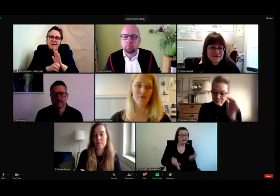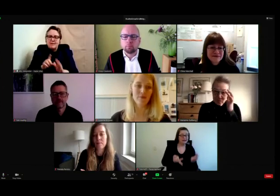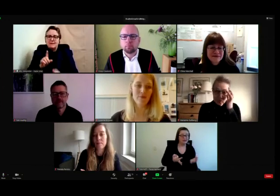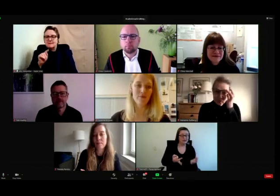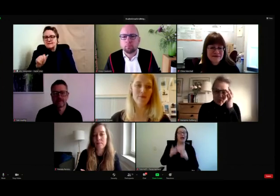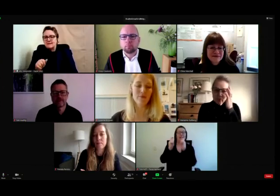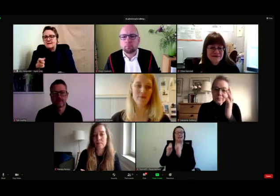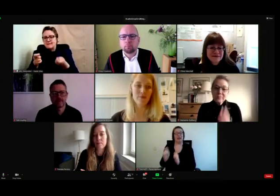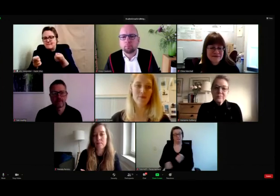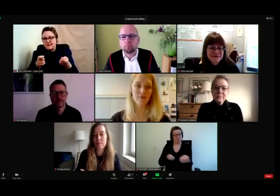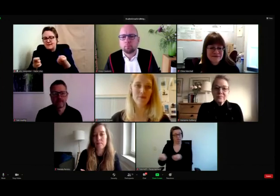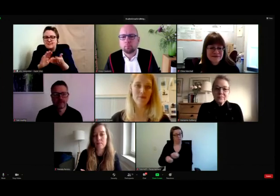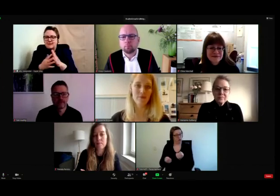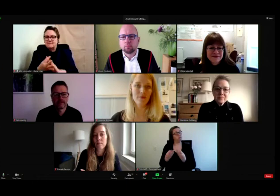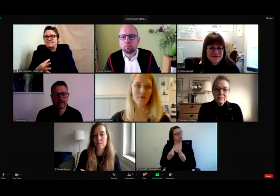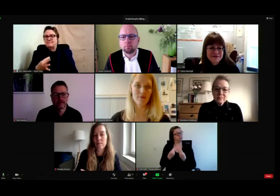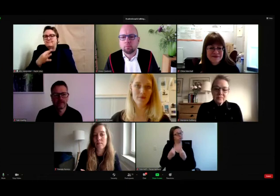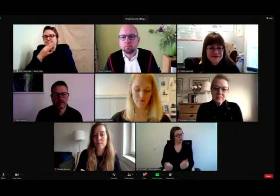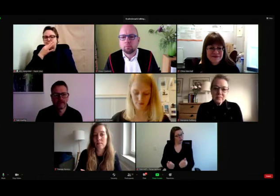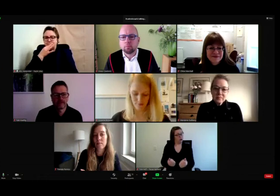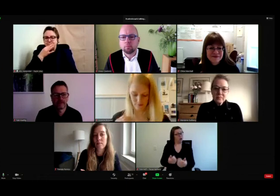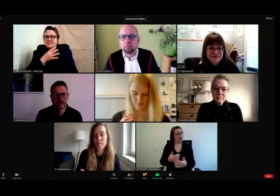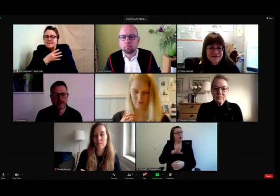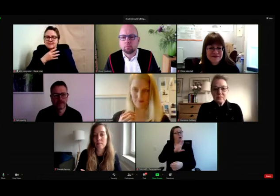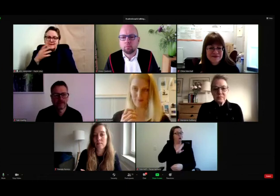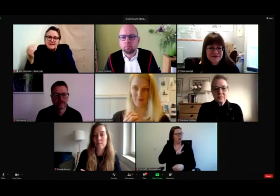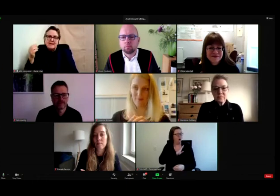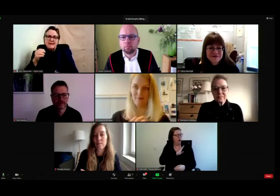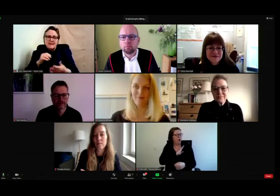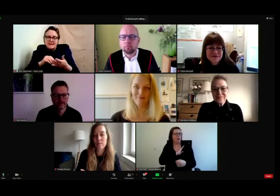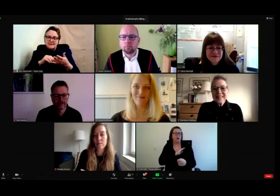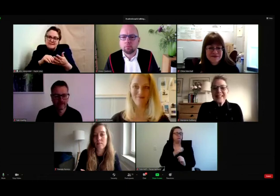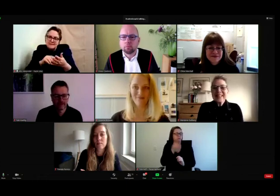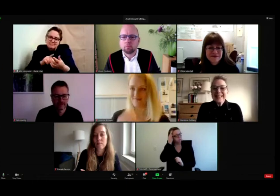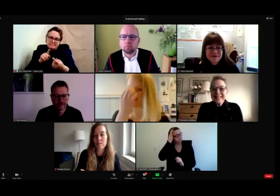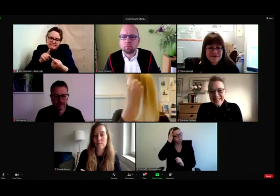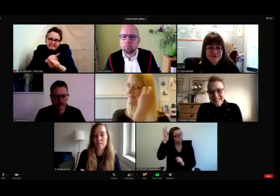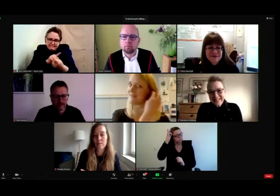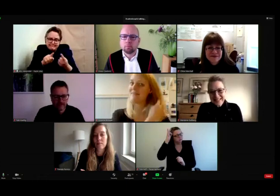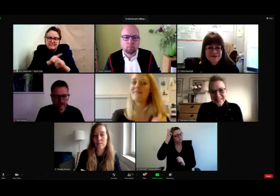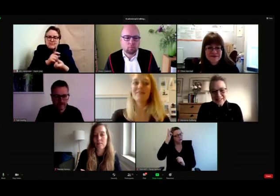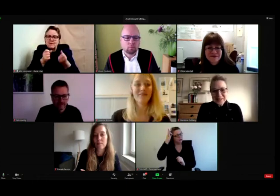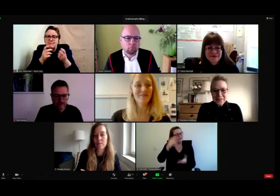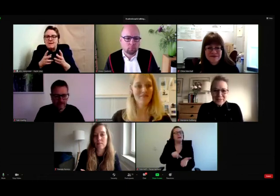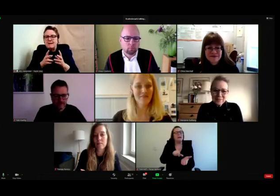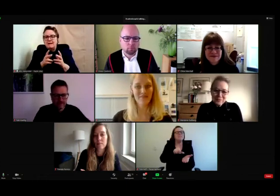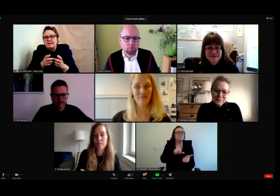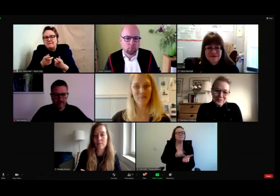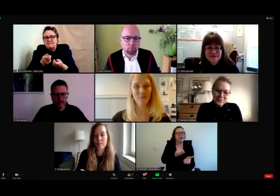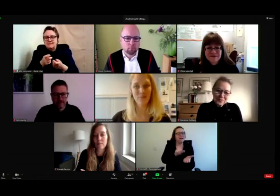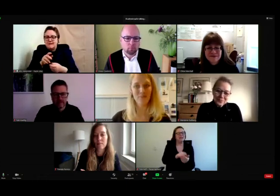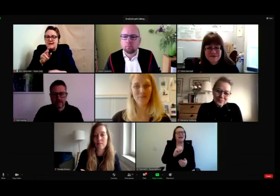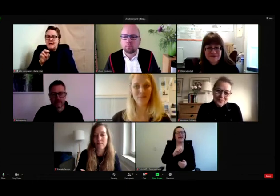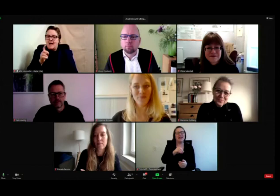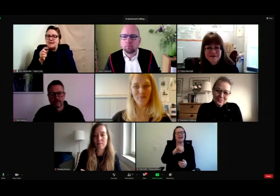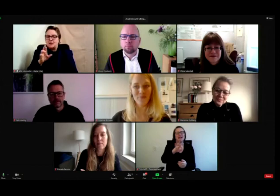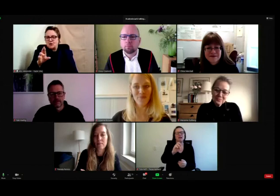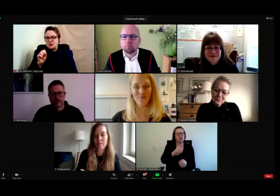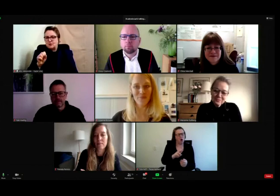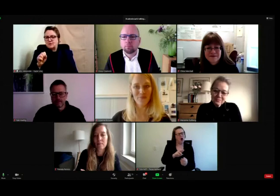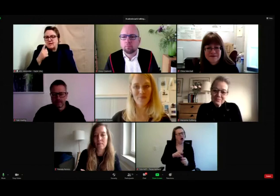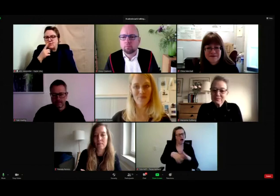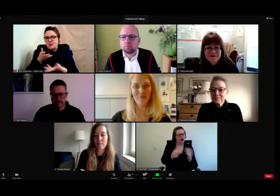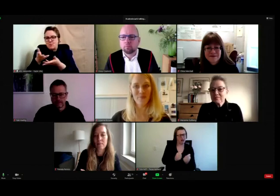you became expert in beating every nasty editor we got, and we got those papers out. And in the